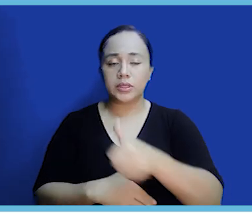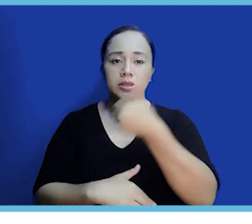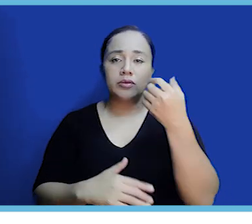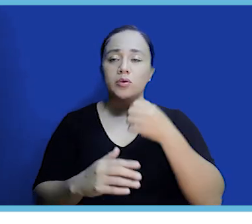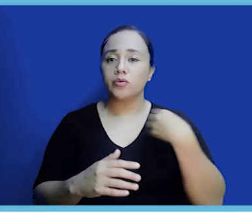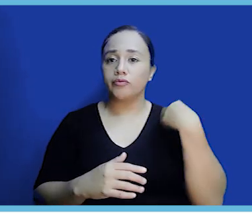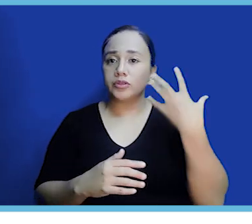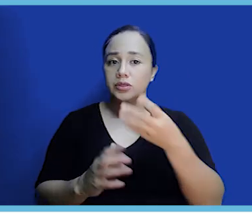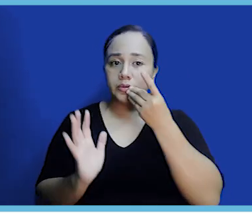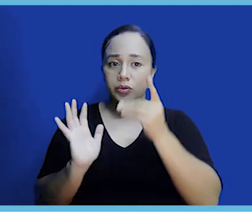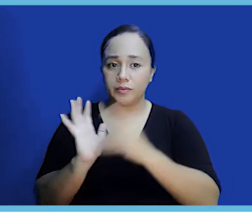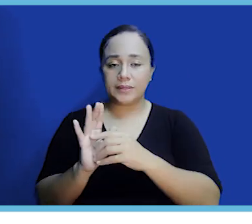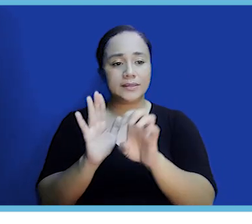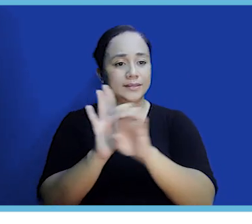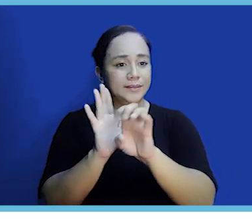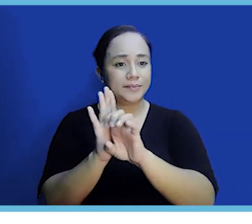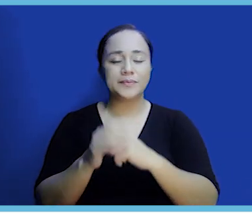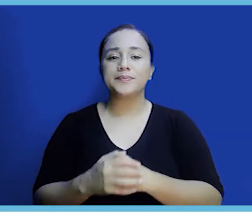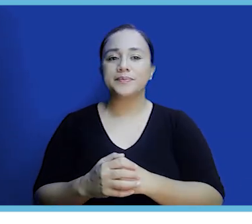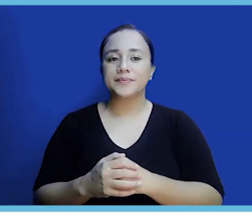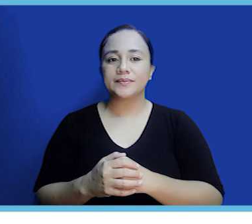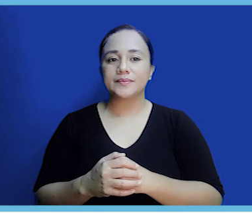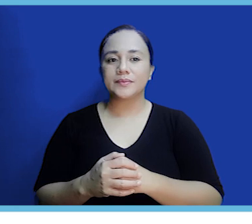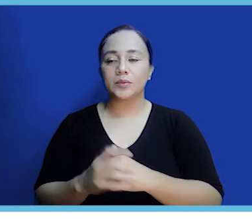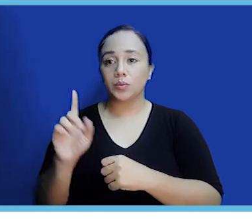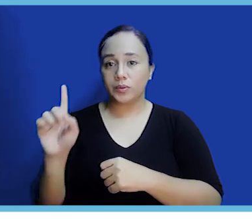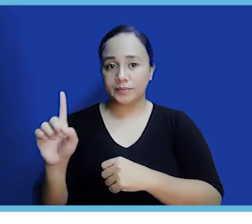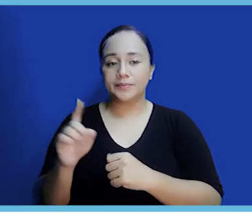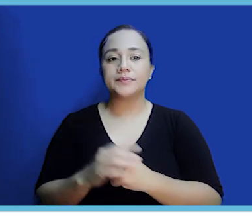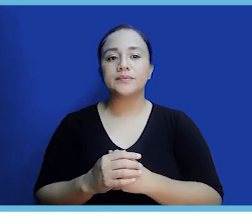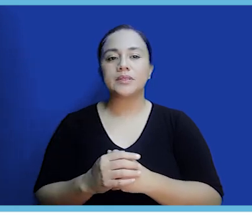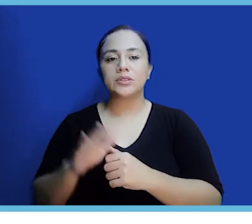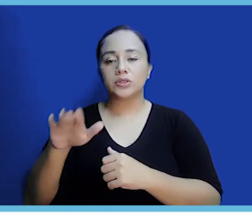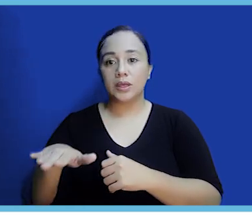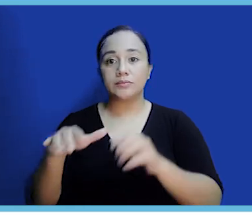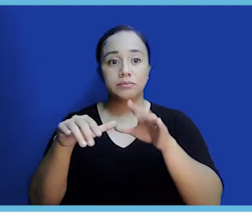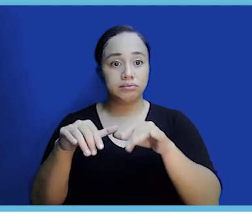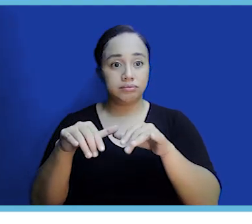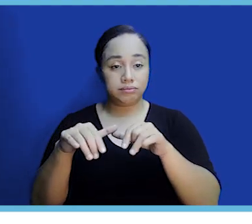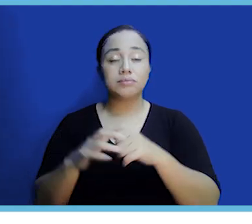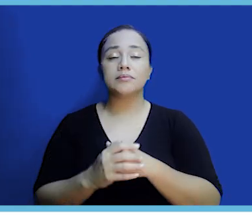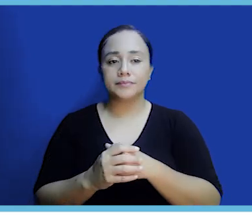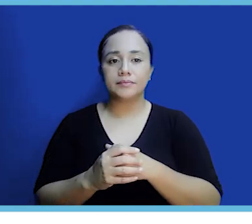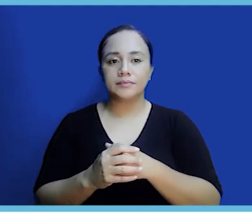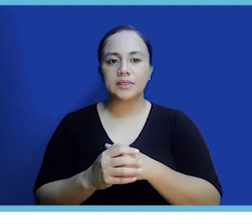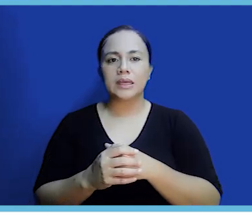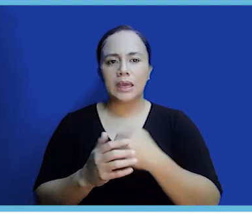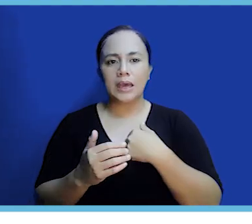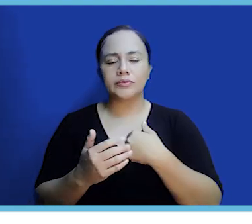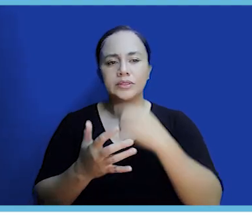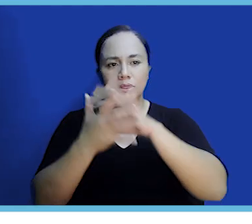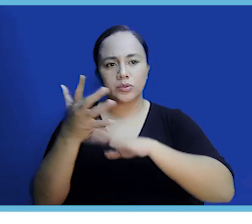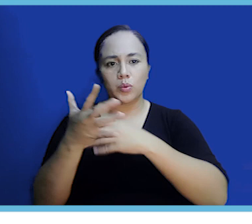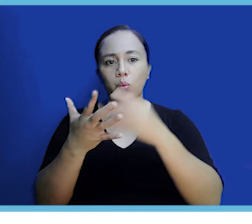registered at birth and other official documents. Examples: 1. A child with a